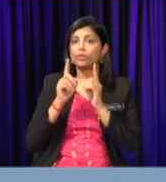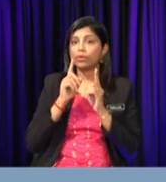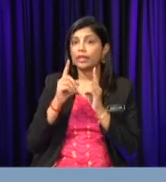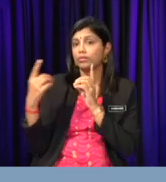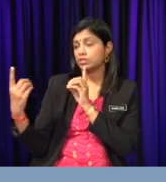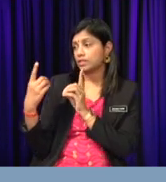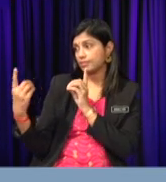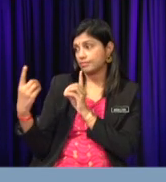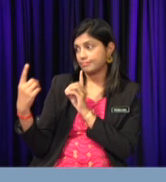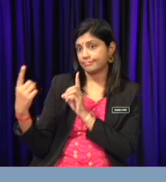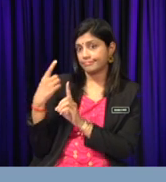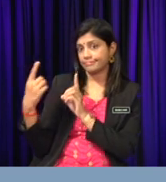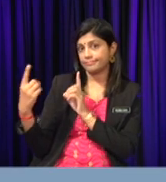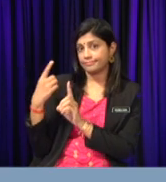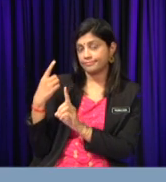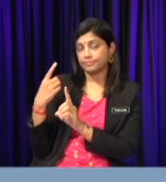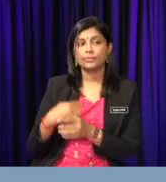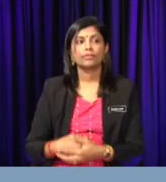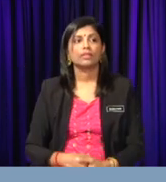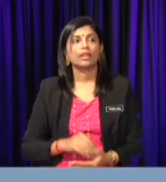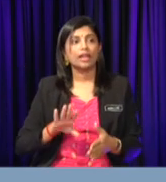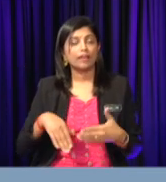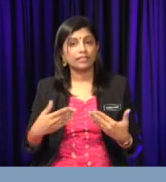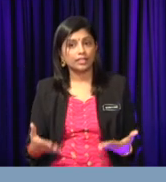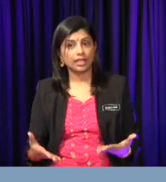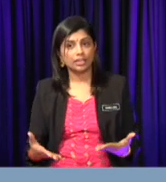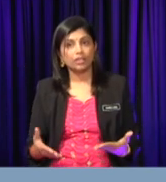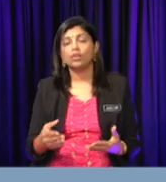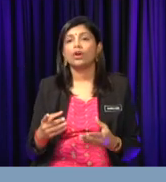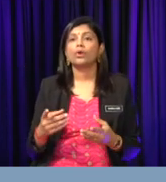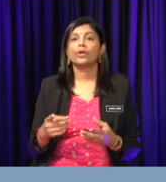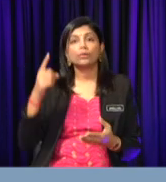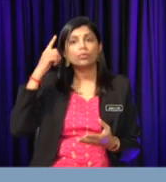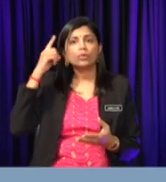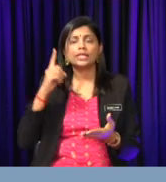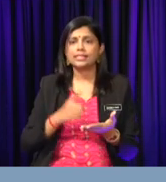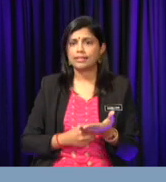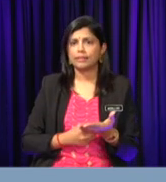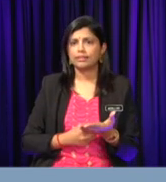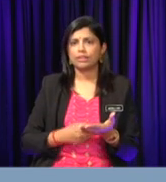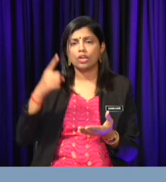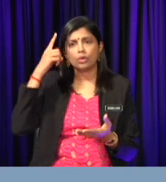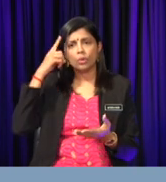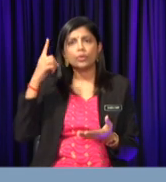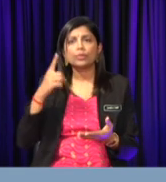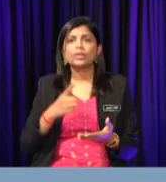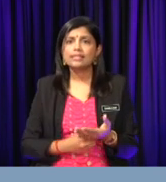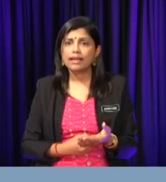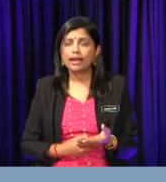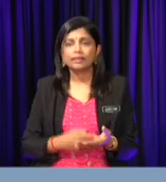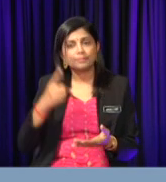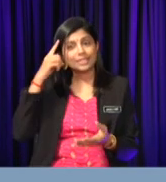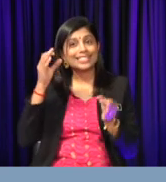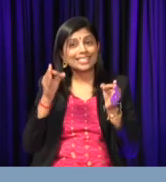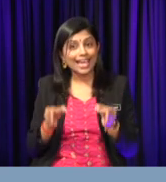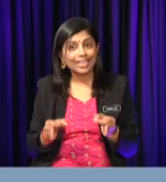And for the next minute, you are going to decide between each other which main idea or main point related to the